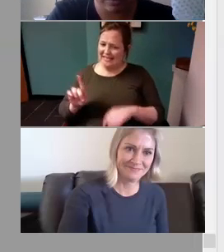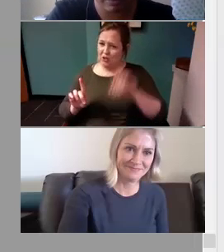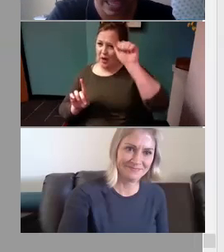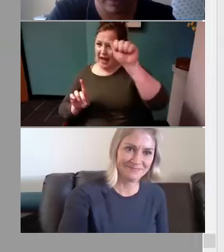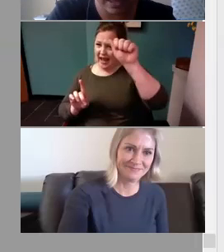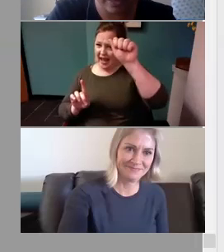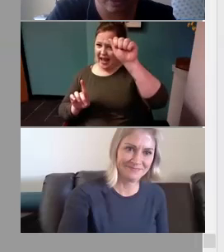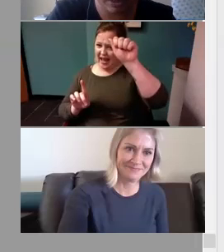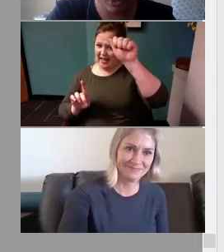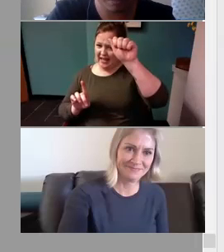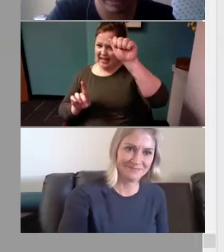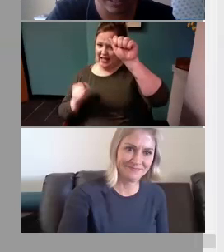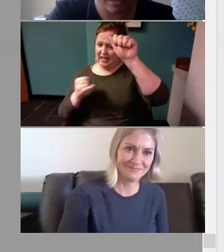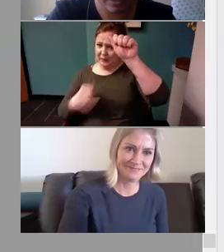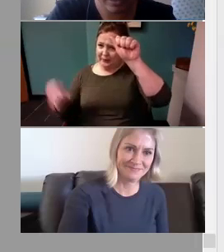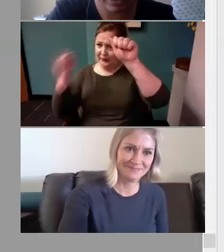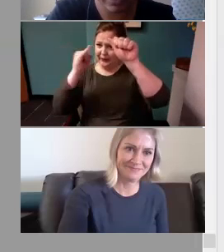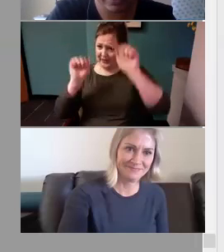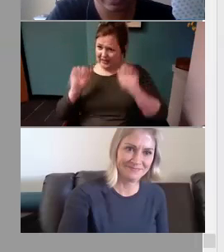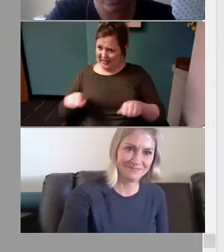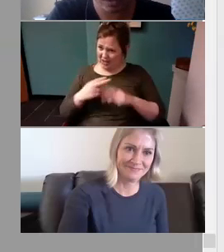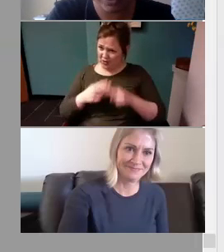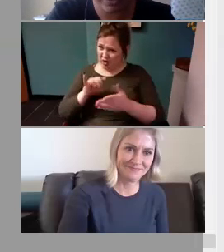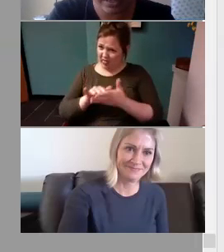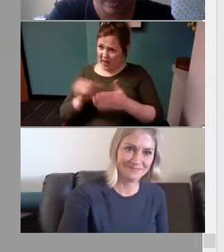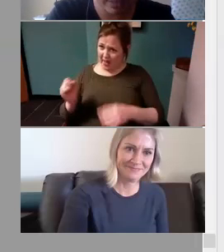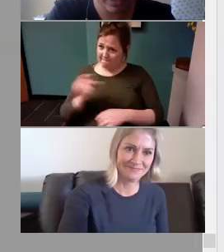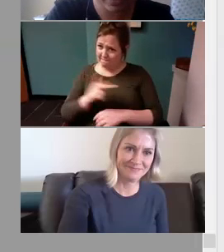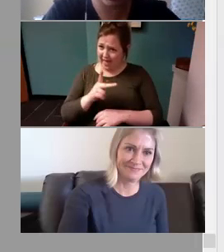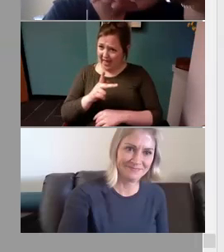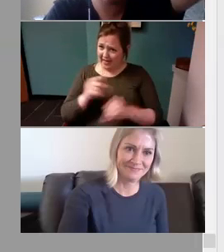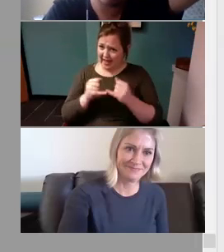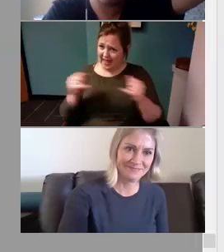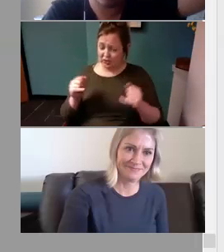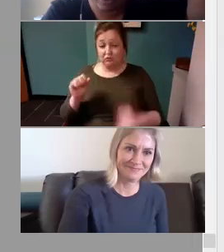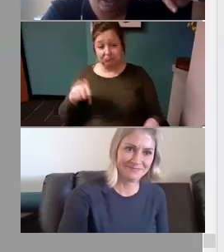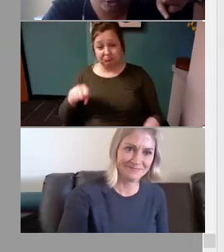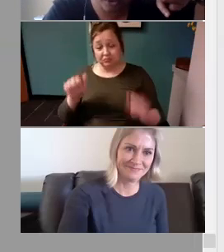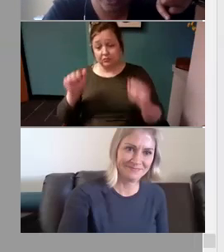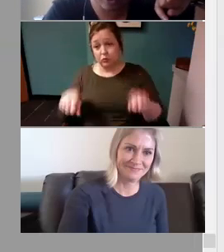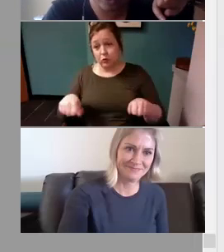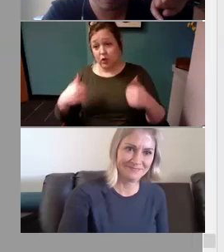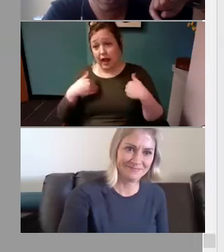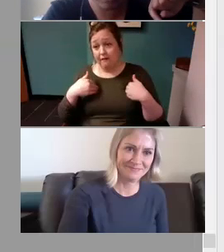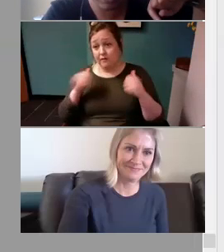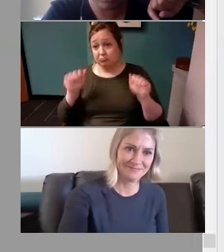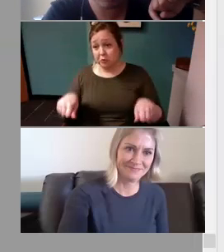can have a line from D to A, and let's say that this was in the graph, and let's say that it is from D to A. I can't draw